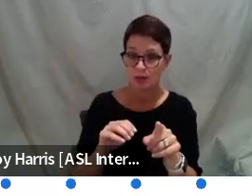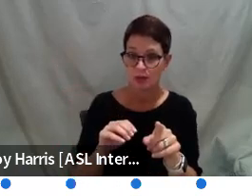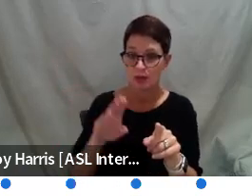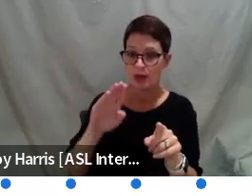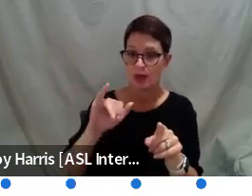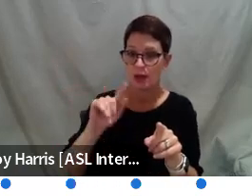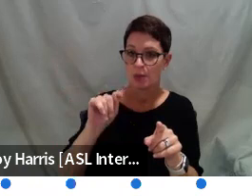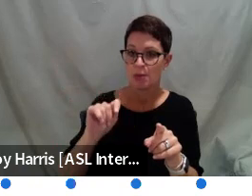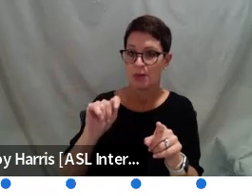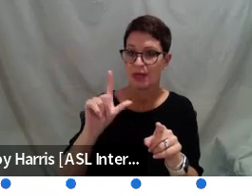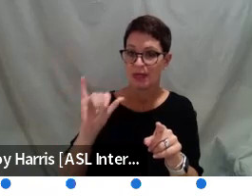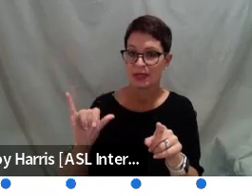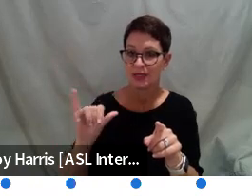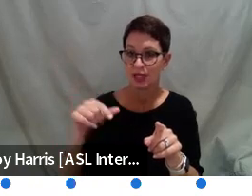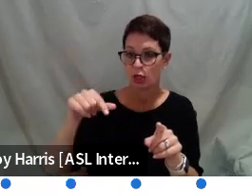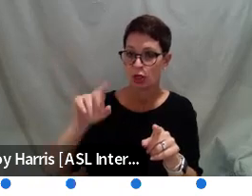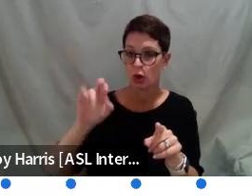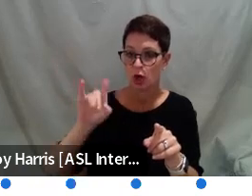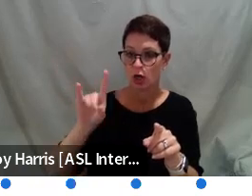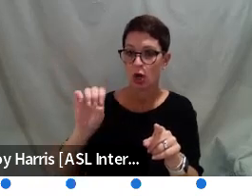bit.ly, which is